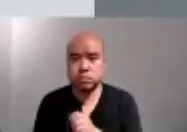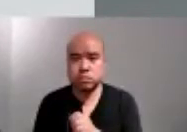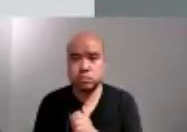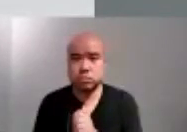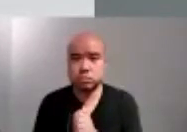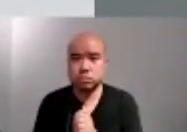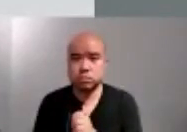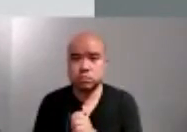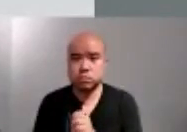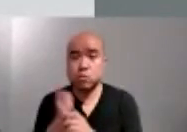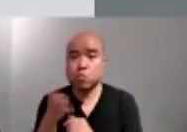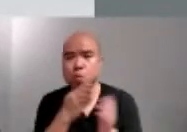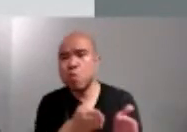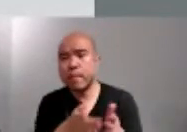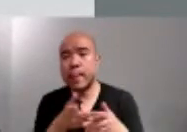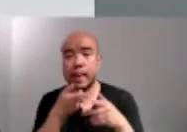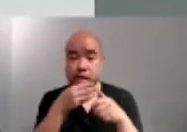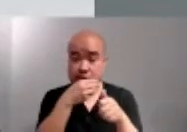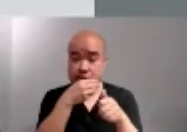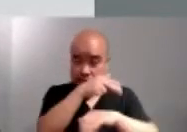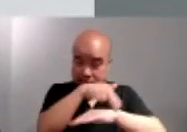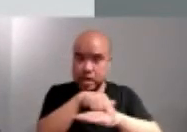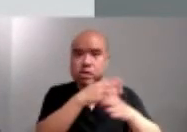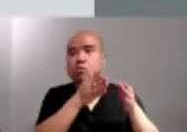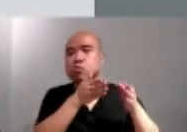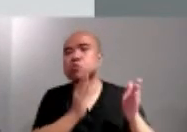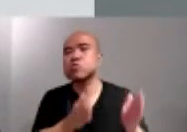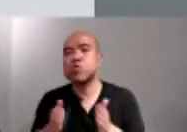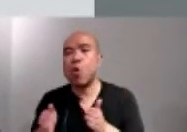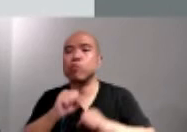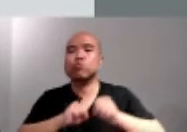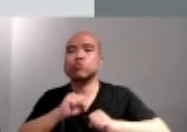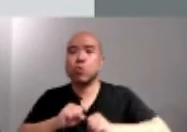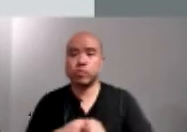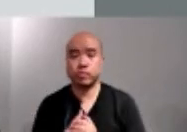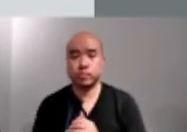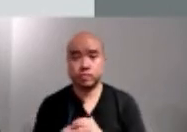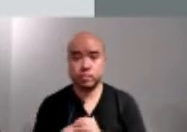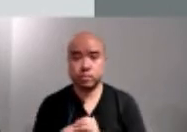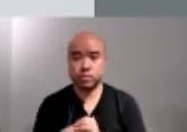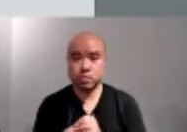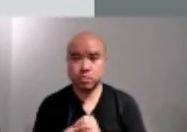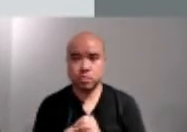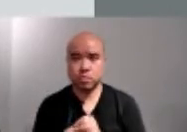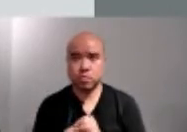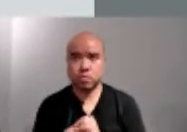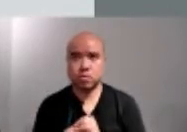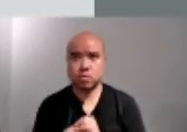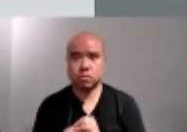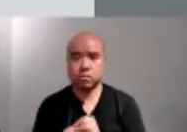meet social entrepreneur in Korea, and then to give a chance to understand